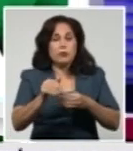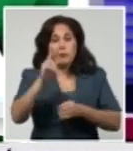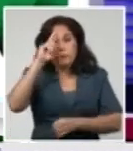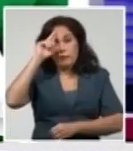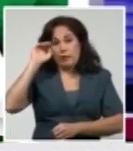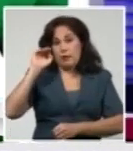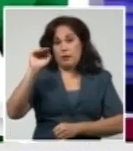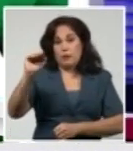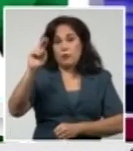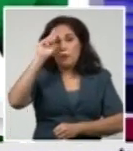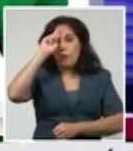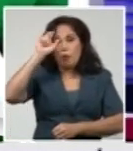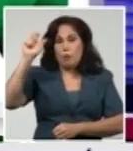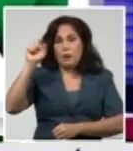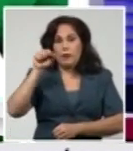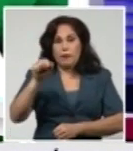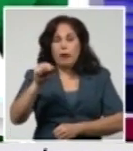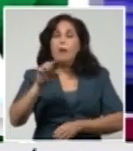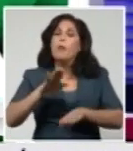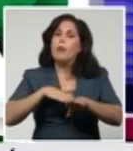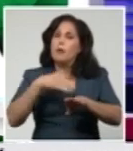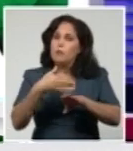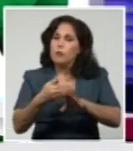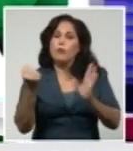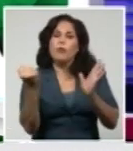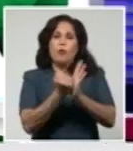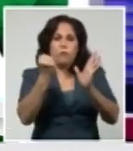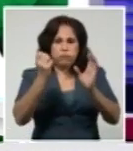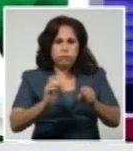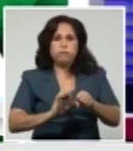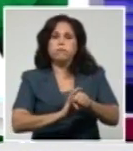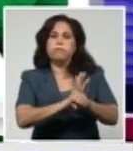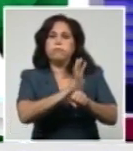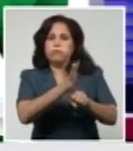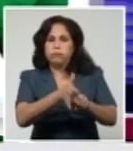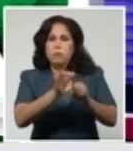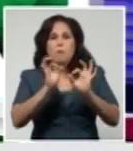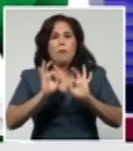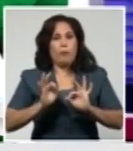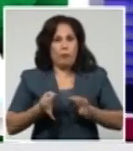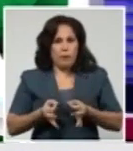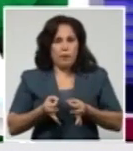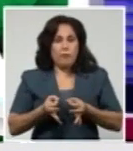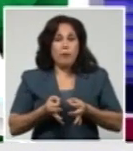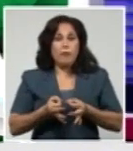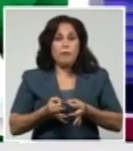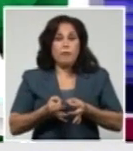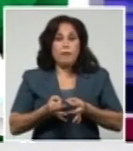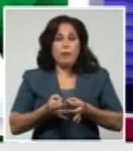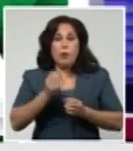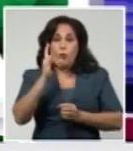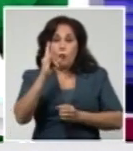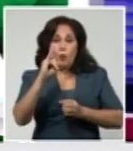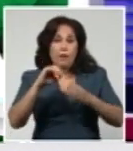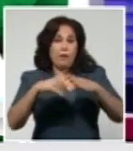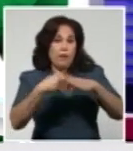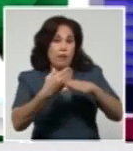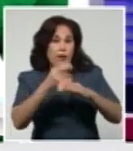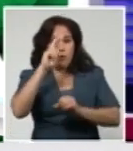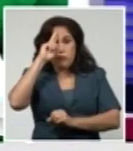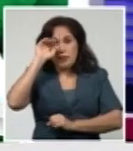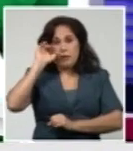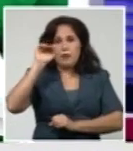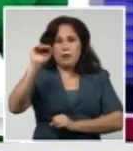the municipality of Marianao, Havana province. She suffered from some pre-existing health